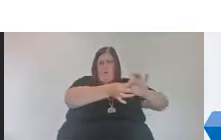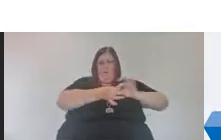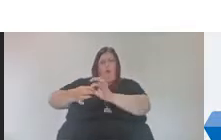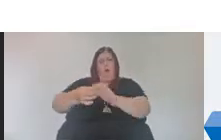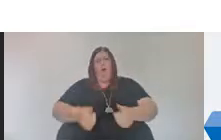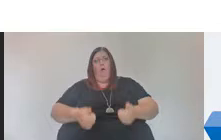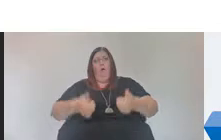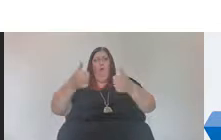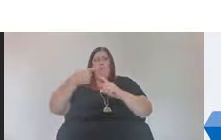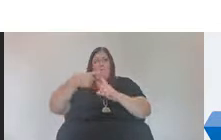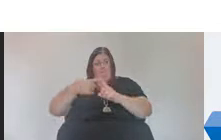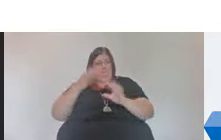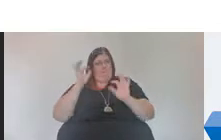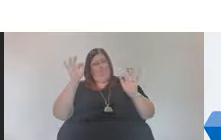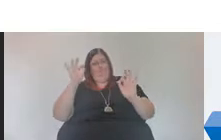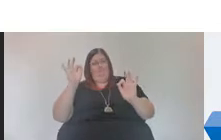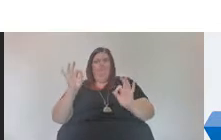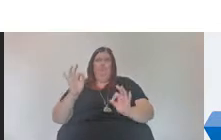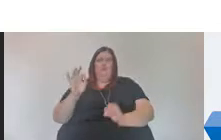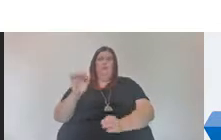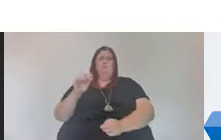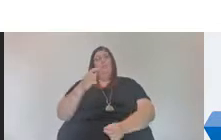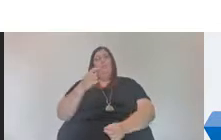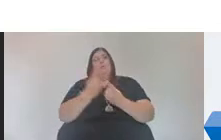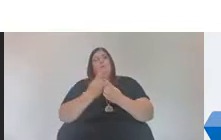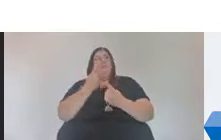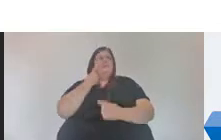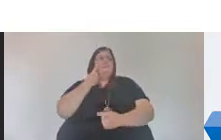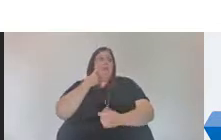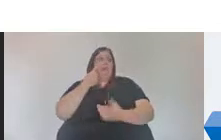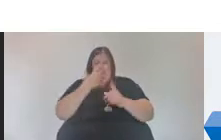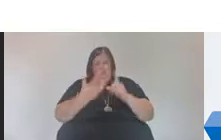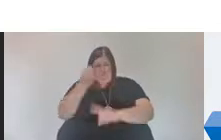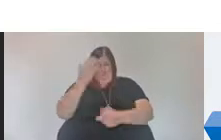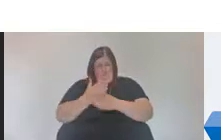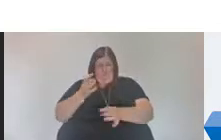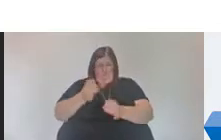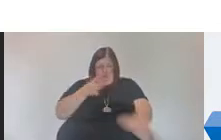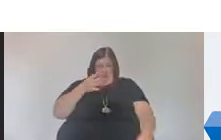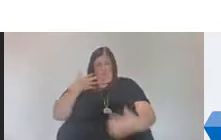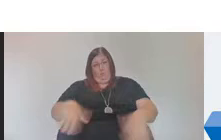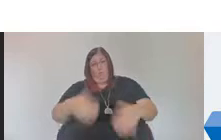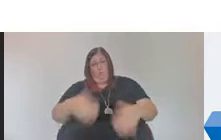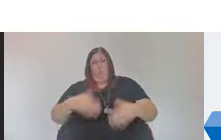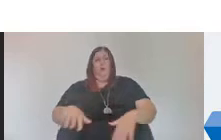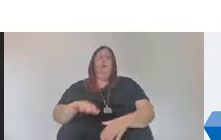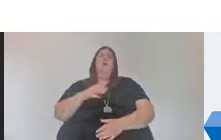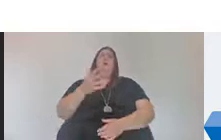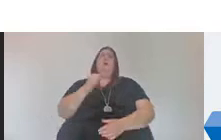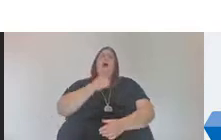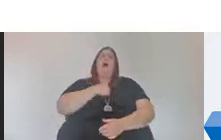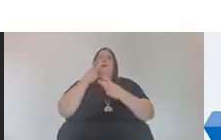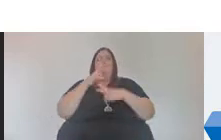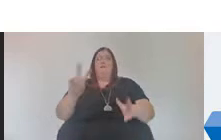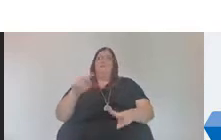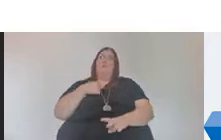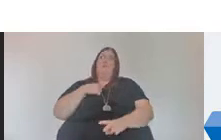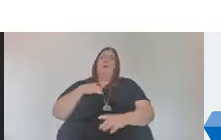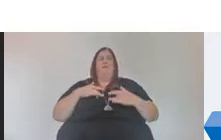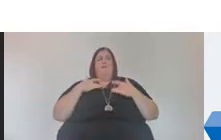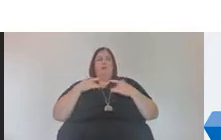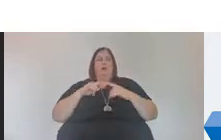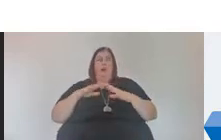they can be results that can be achieved very quickly. So In terms of our place-based delivery, we've aligned